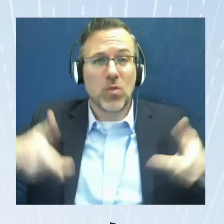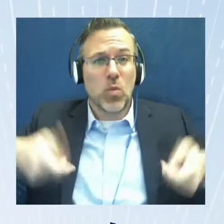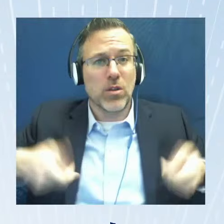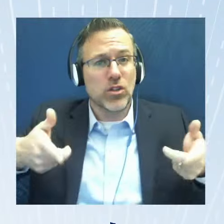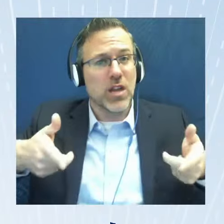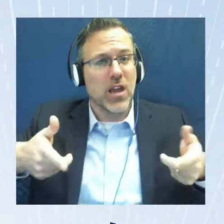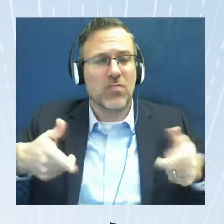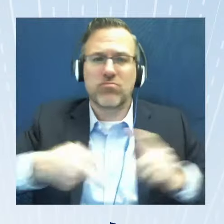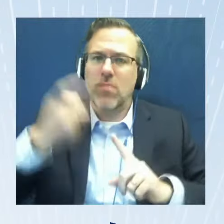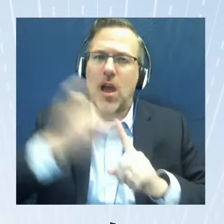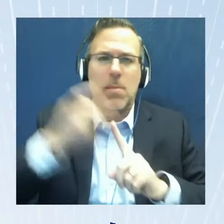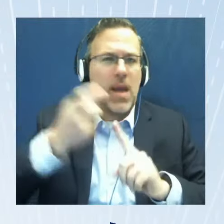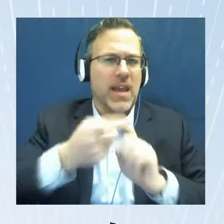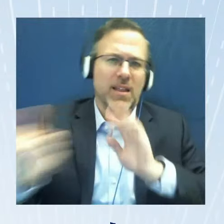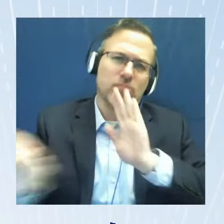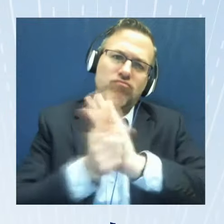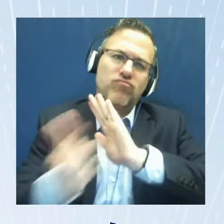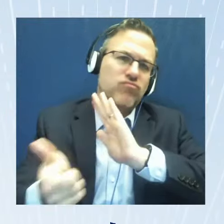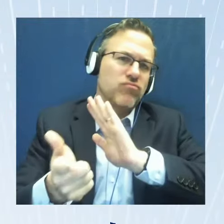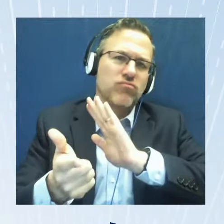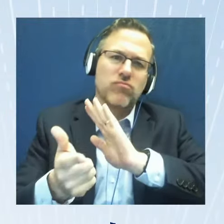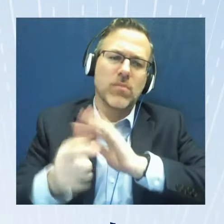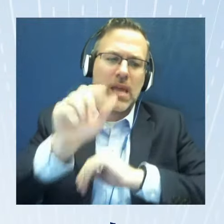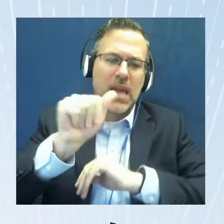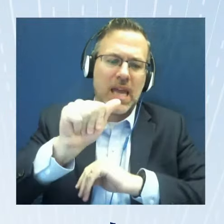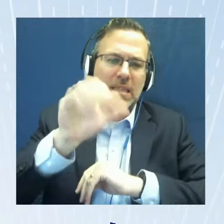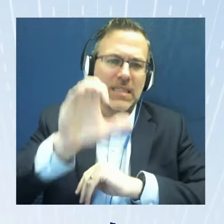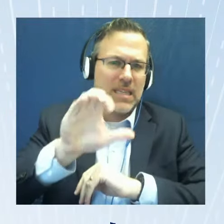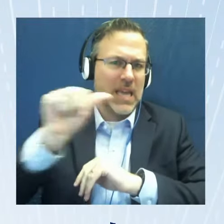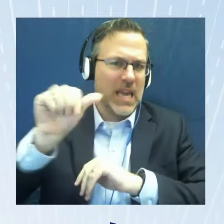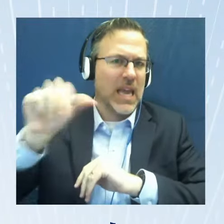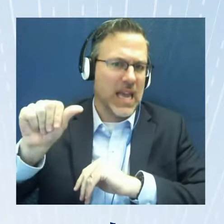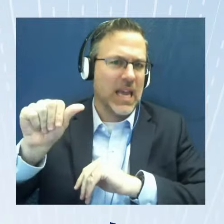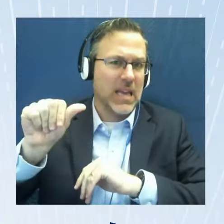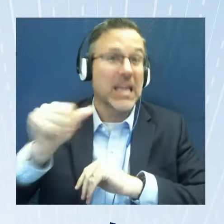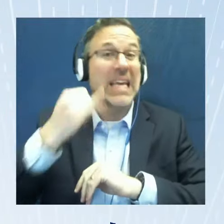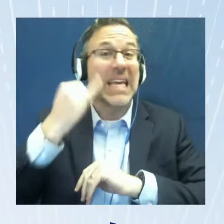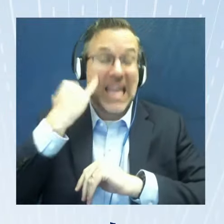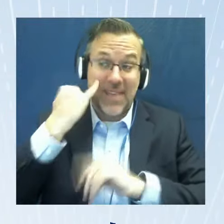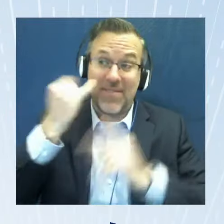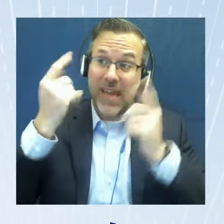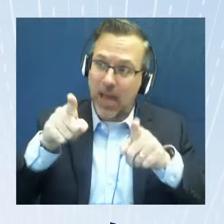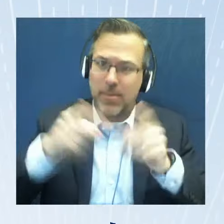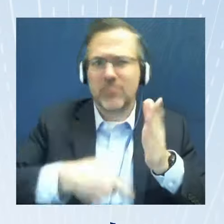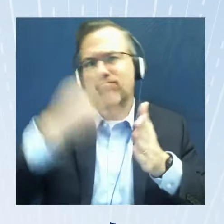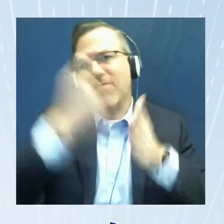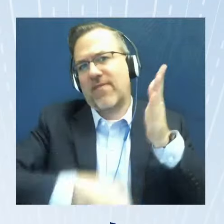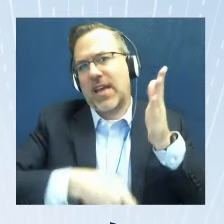a violation of the Air Carrier Access Act, making it subject to a fine.